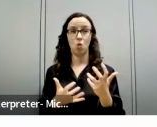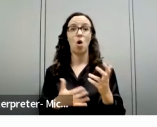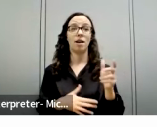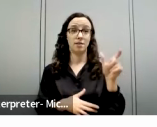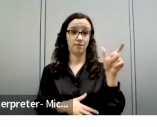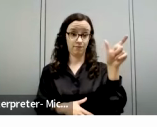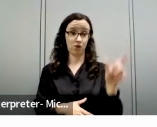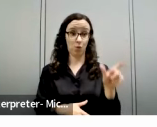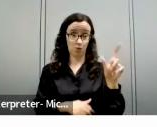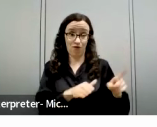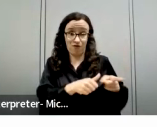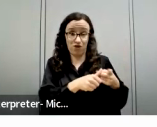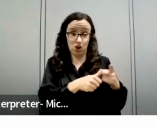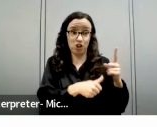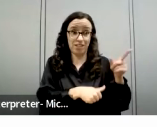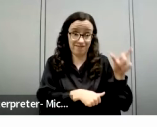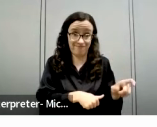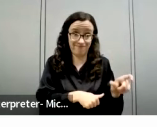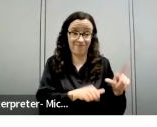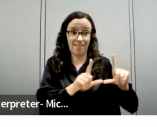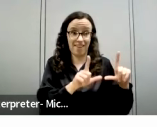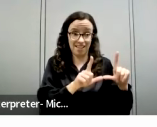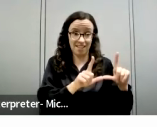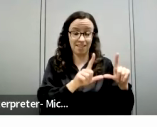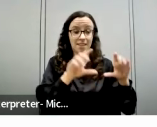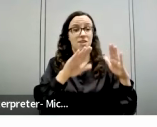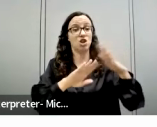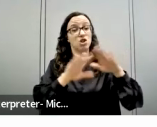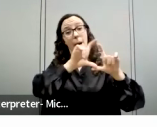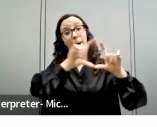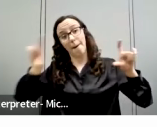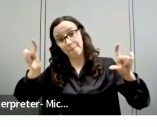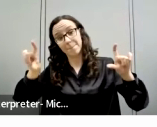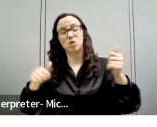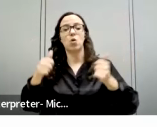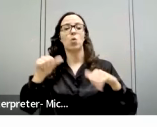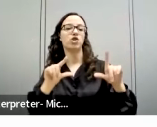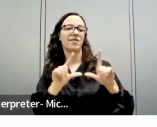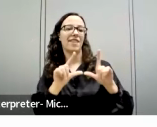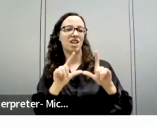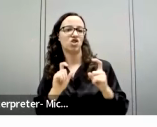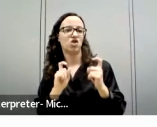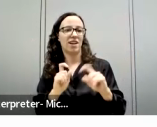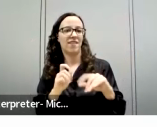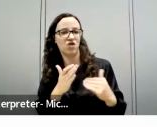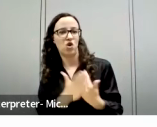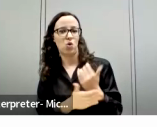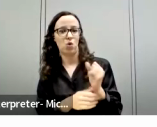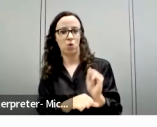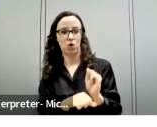the license you're putting on your new work, your new adaptation. Does that make sense?